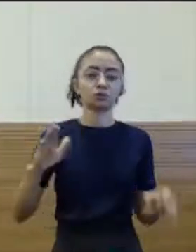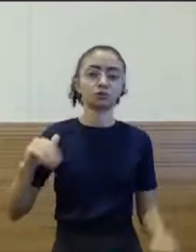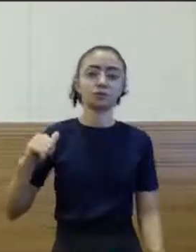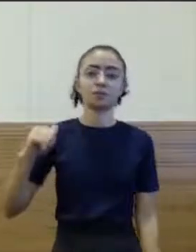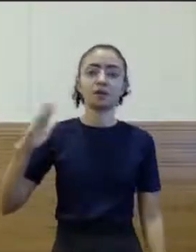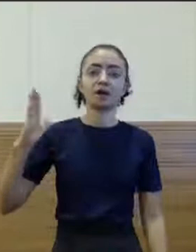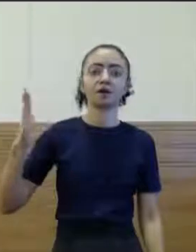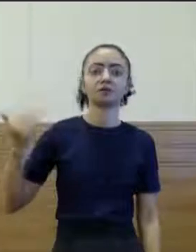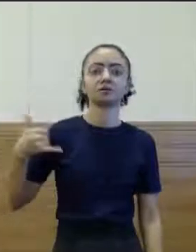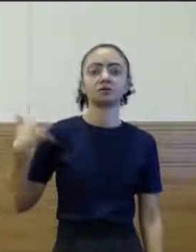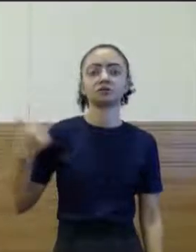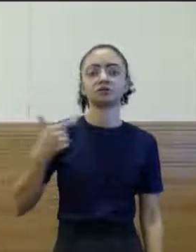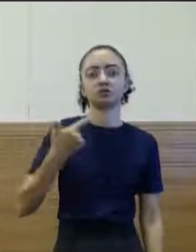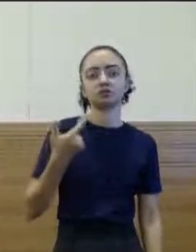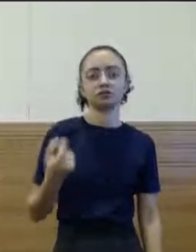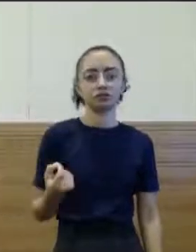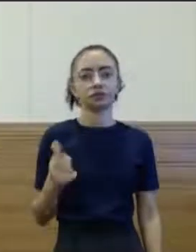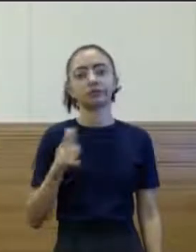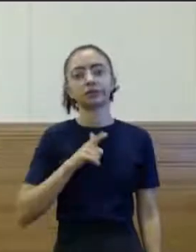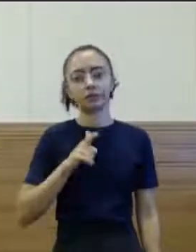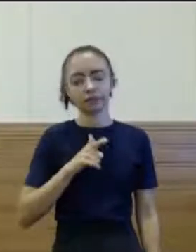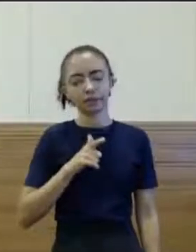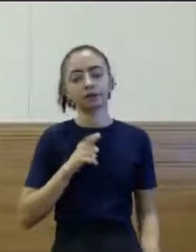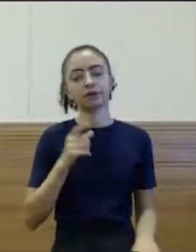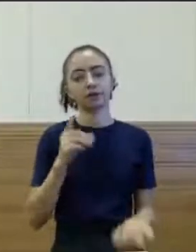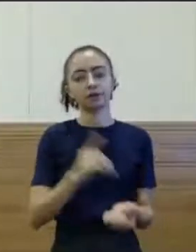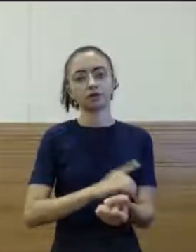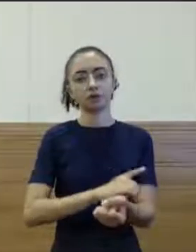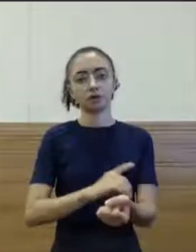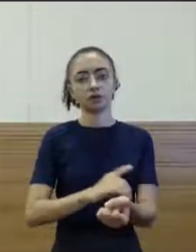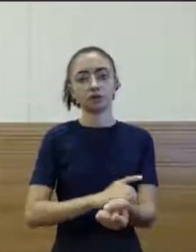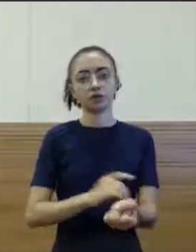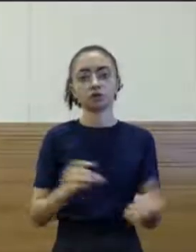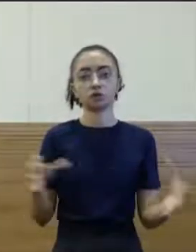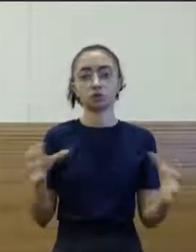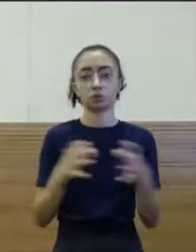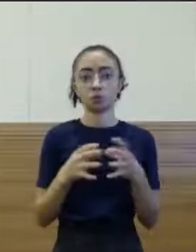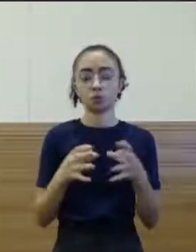diabetes in over 20 years of age live with diabetes in Mexico.